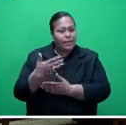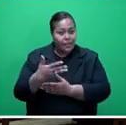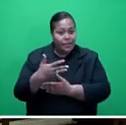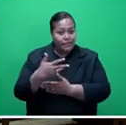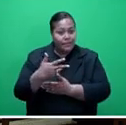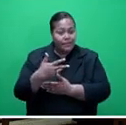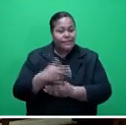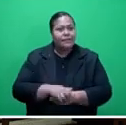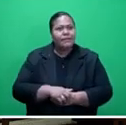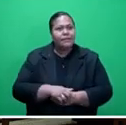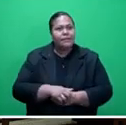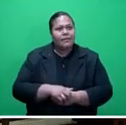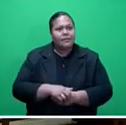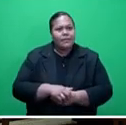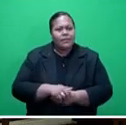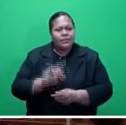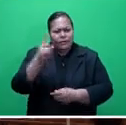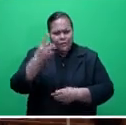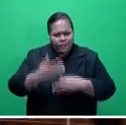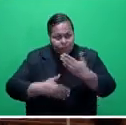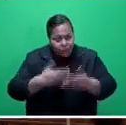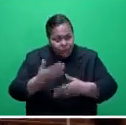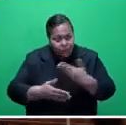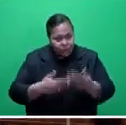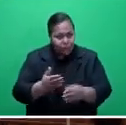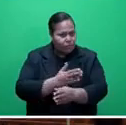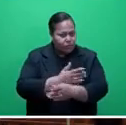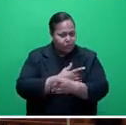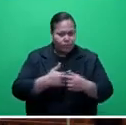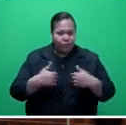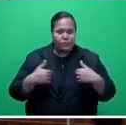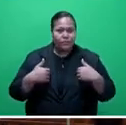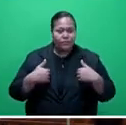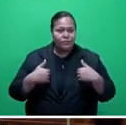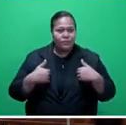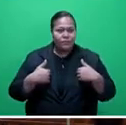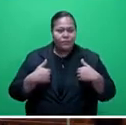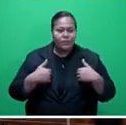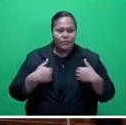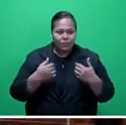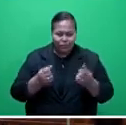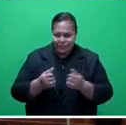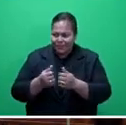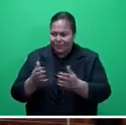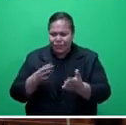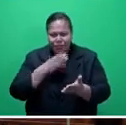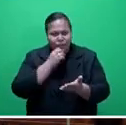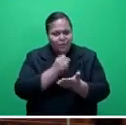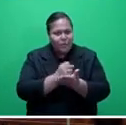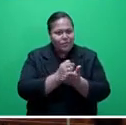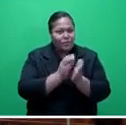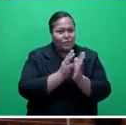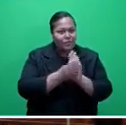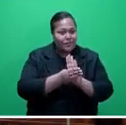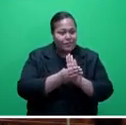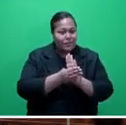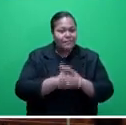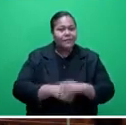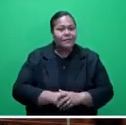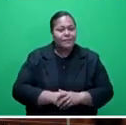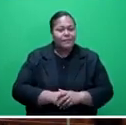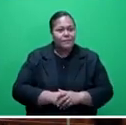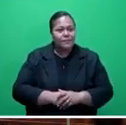Personal explanation before we go into the confirmation of the minutes. Speaker,